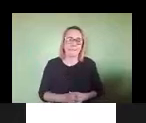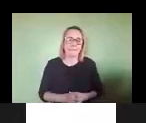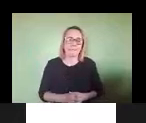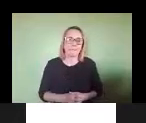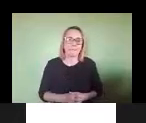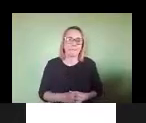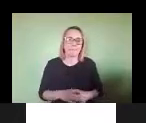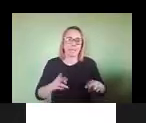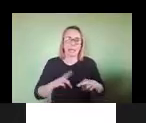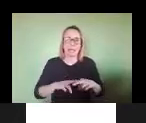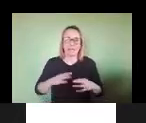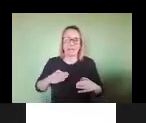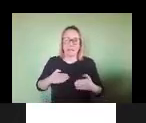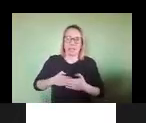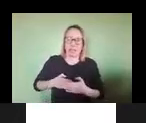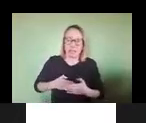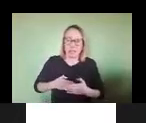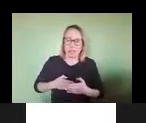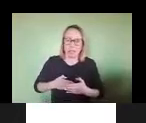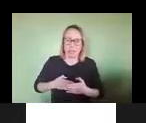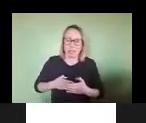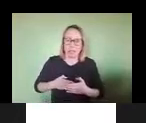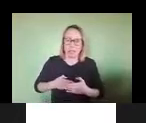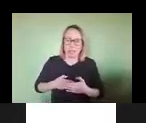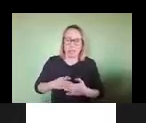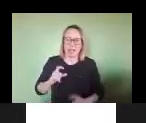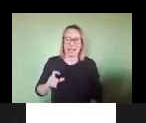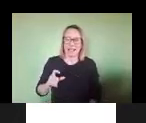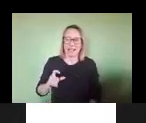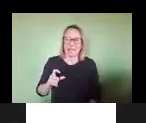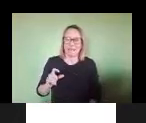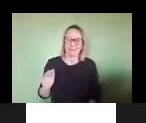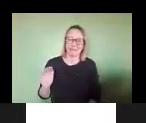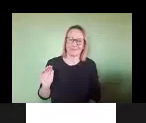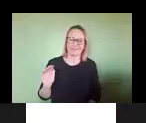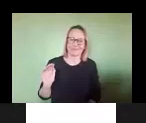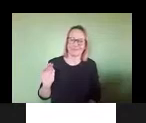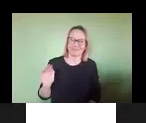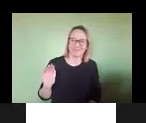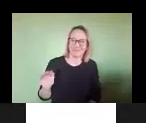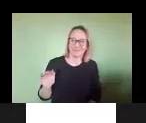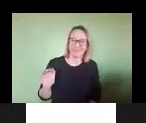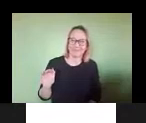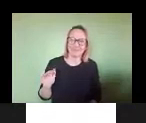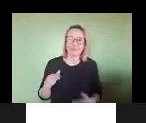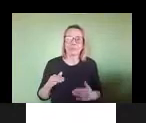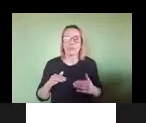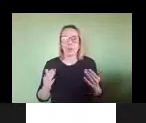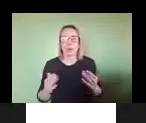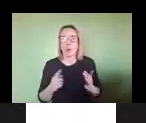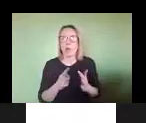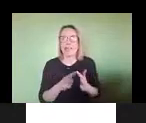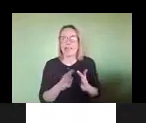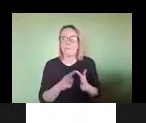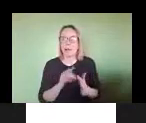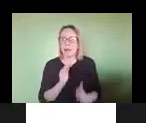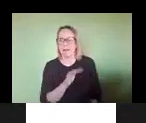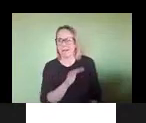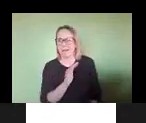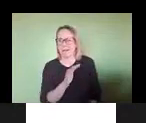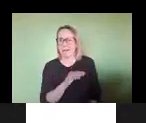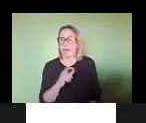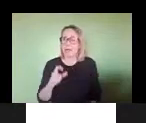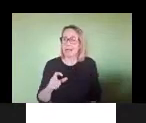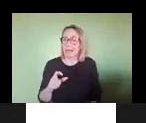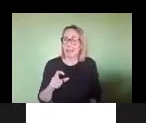I was stuck, Mhm. it's Callum or Emma. And Callum's a community